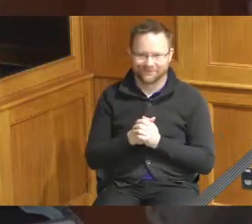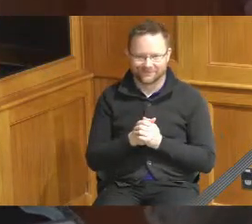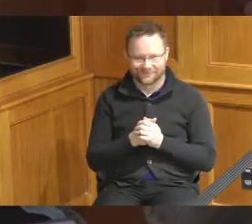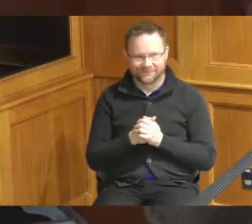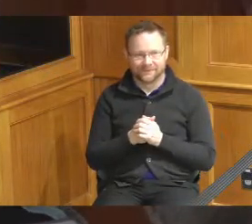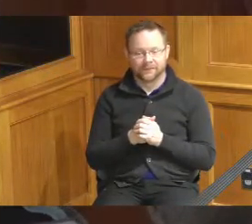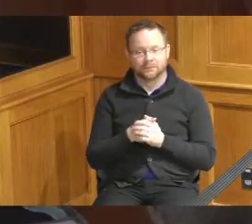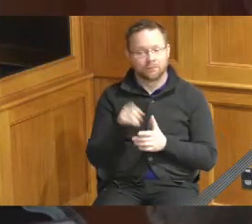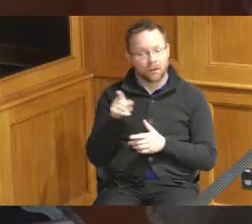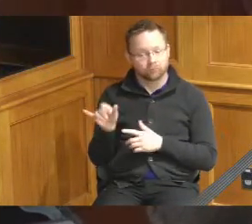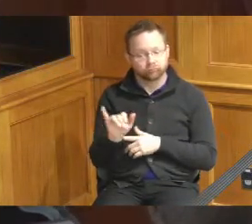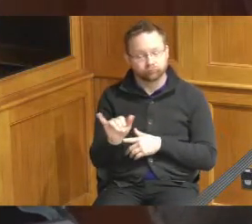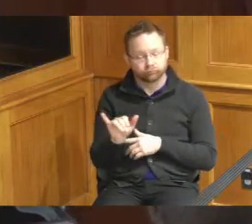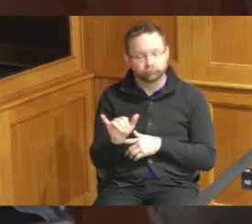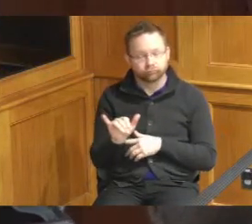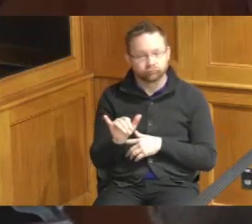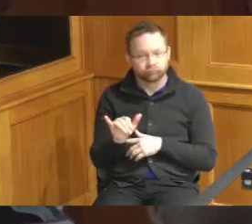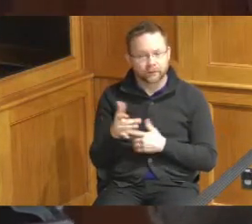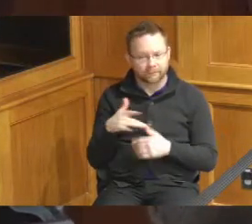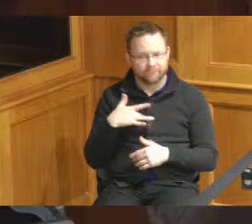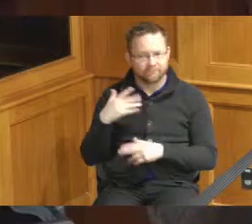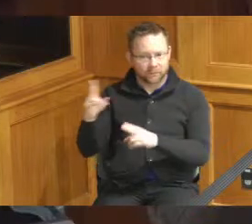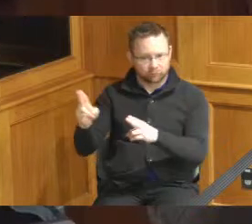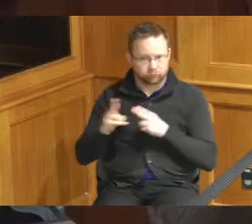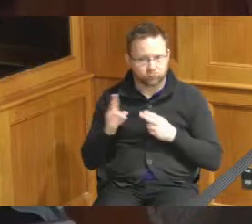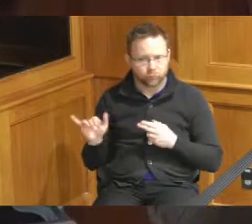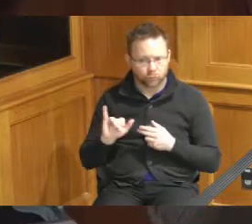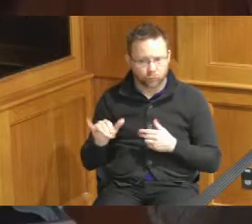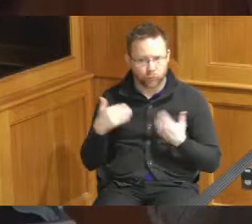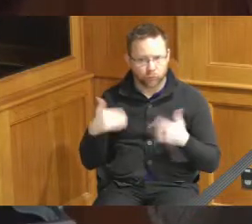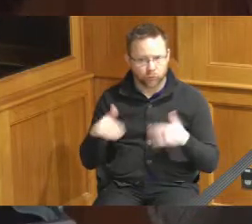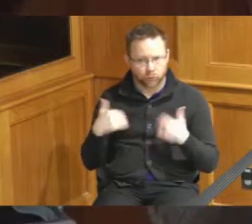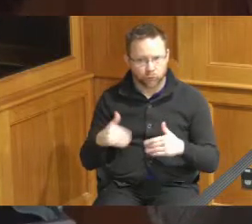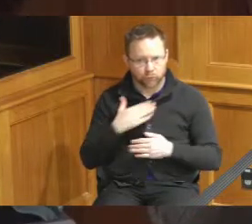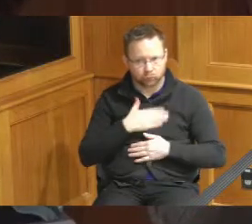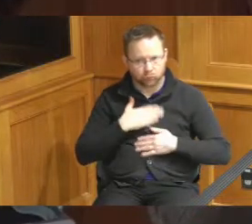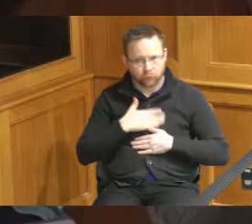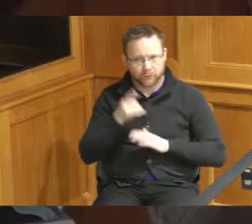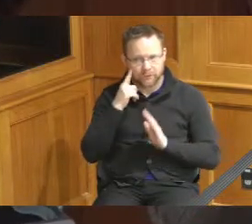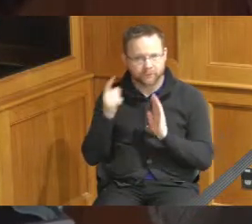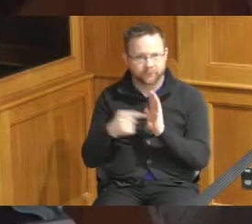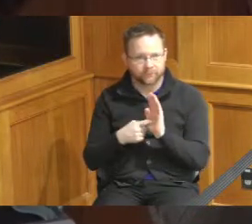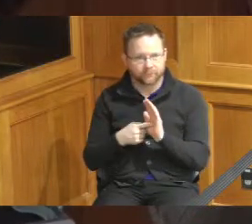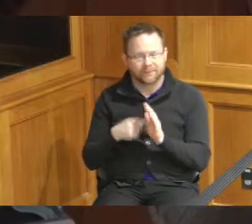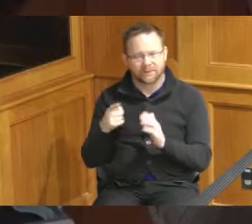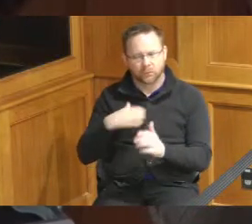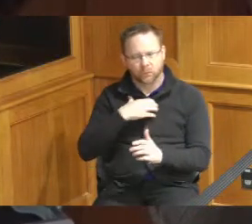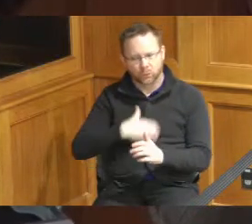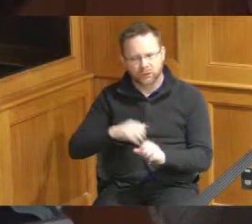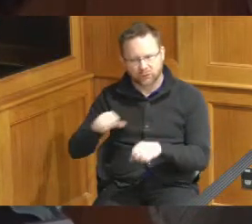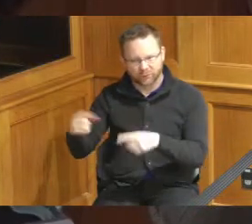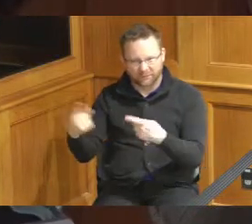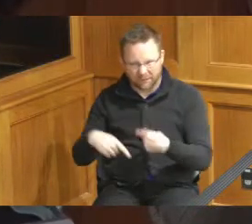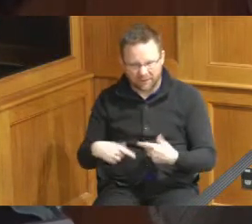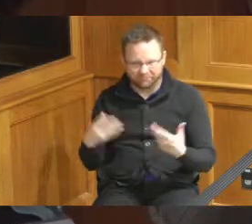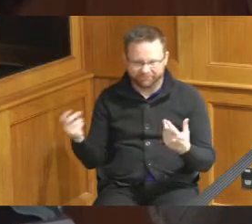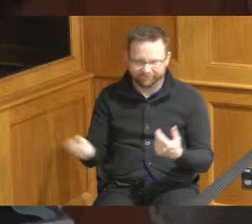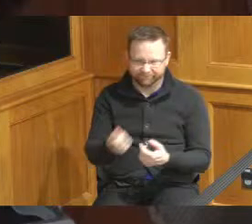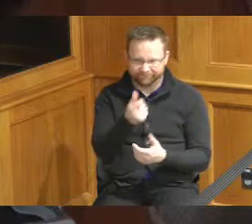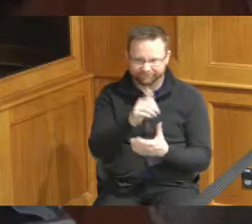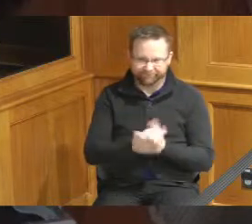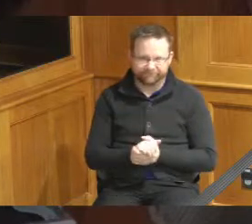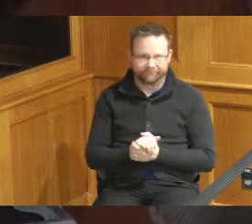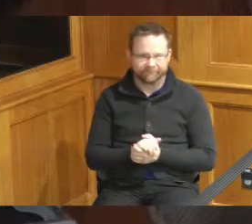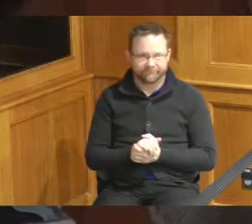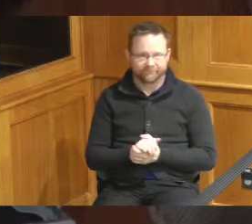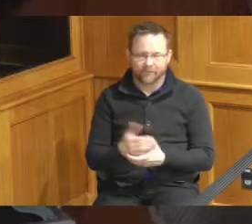But he too is honored to be acknowledged, and he do wish he could have been here to make his presence